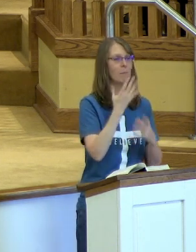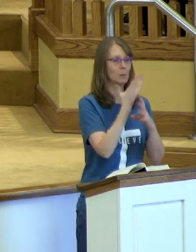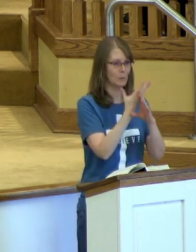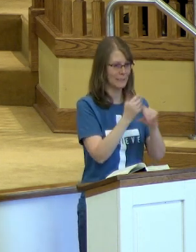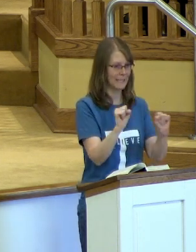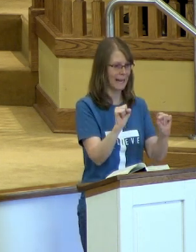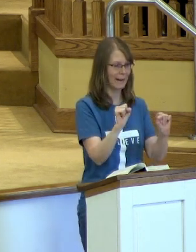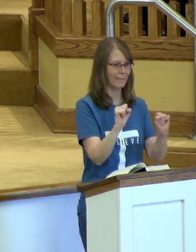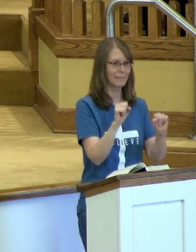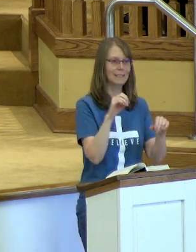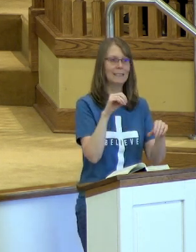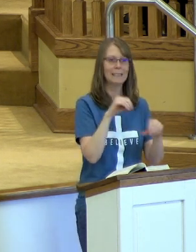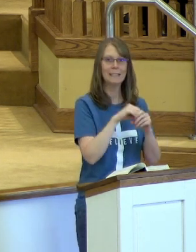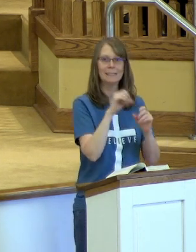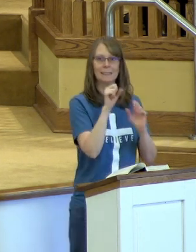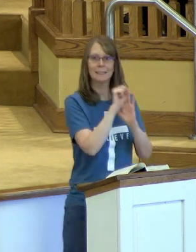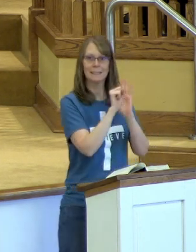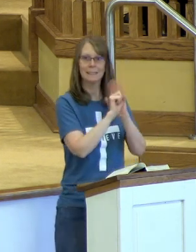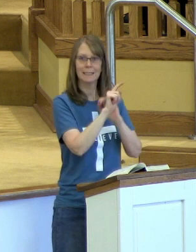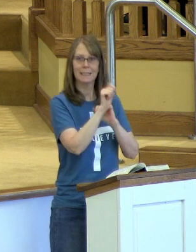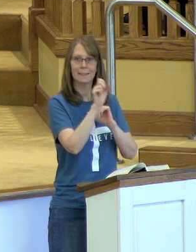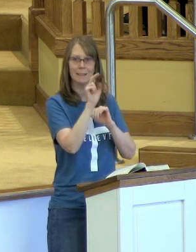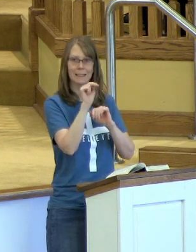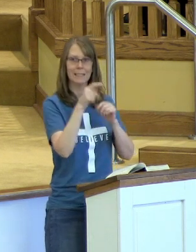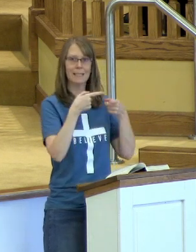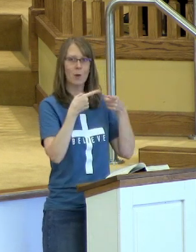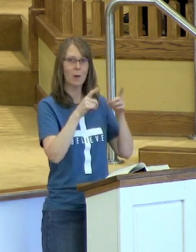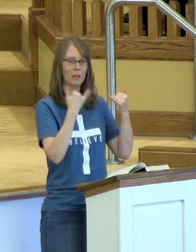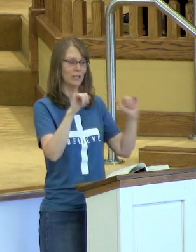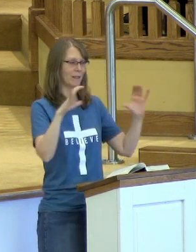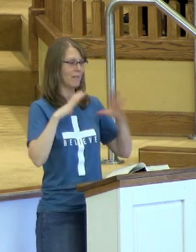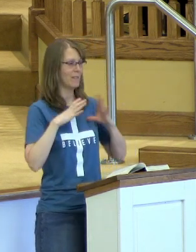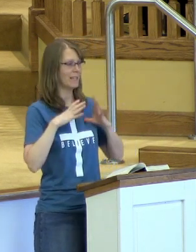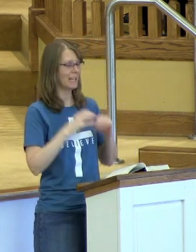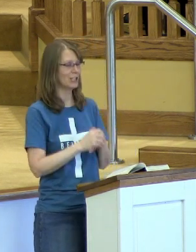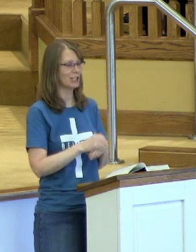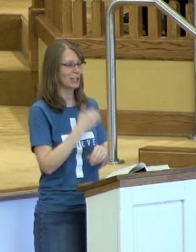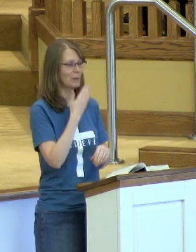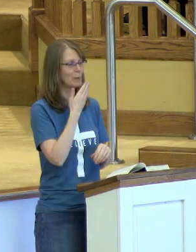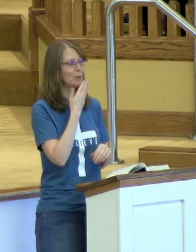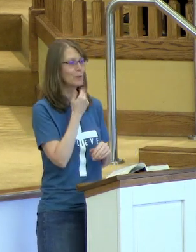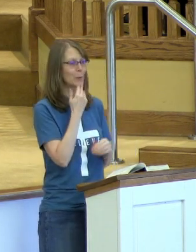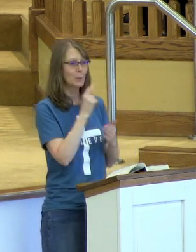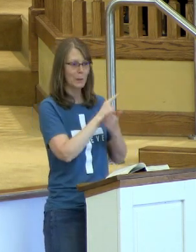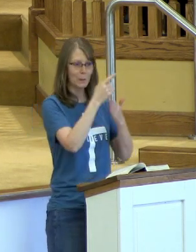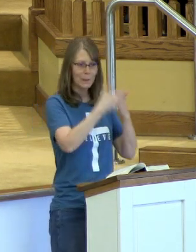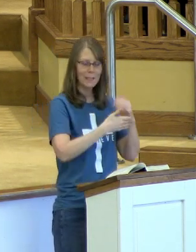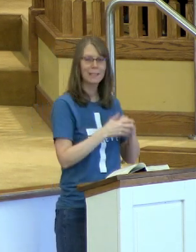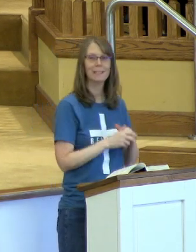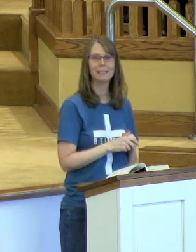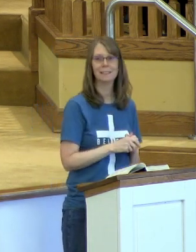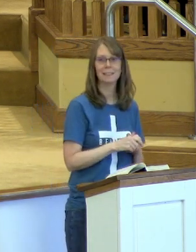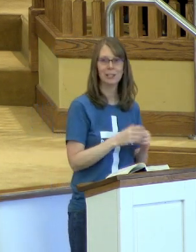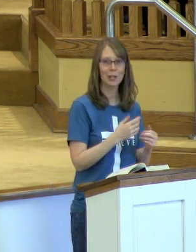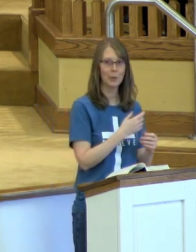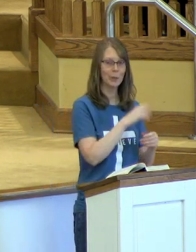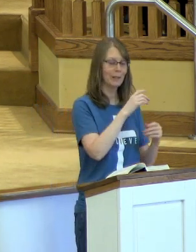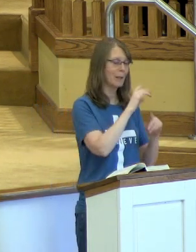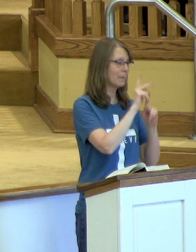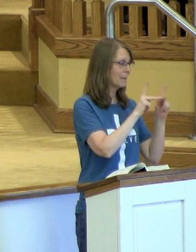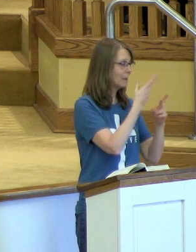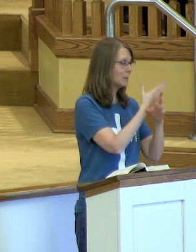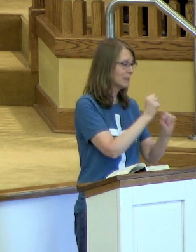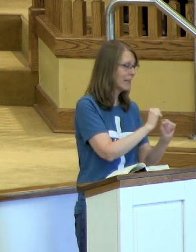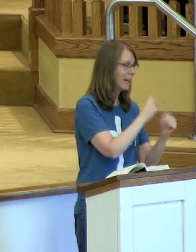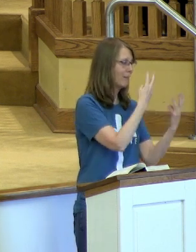Nashville, Tennessee, while you are still on vacation. What a way to end. Talk about a sweet weekend of souls being saved from the prisons to junior church to